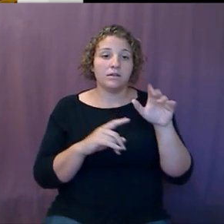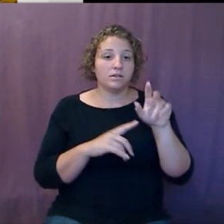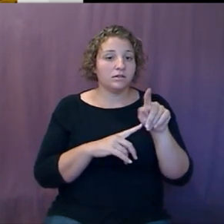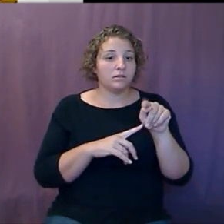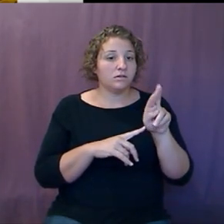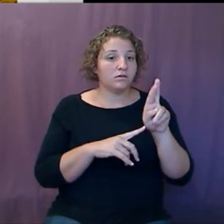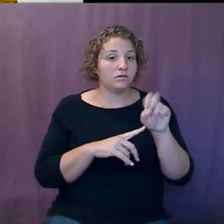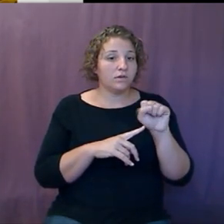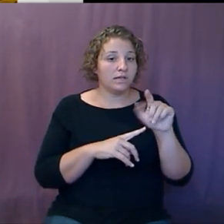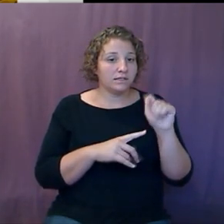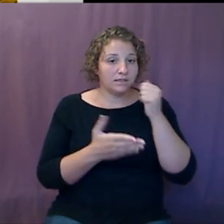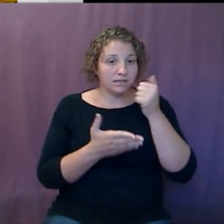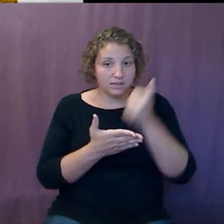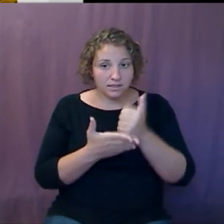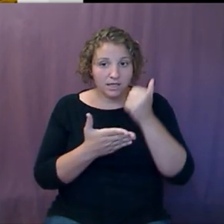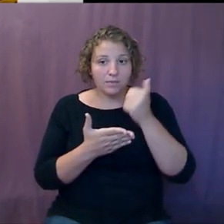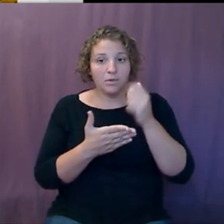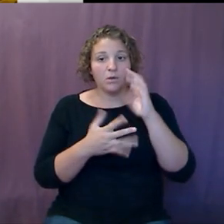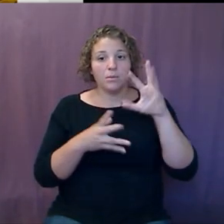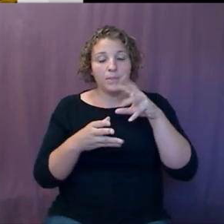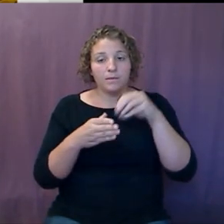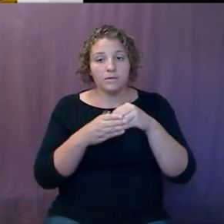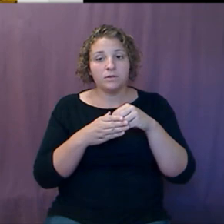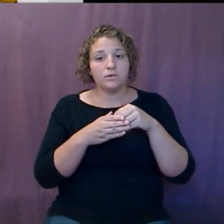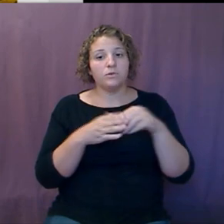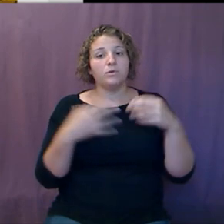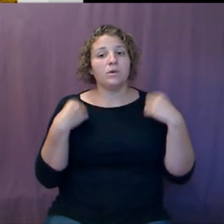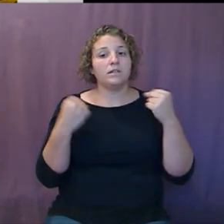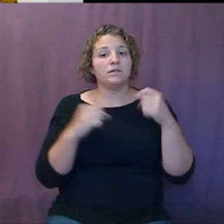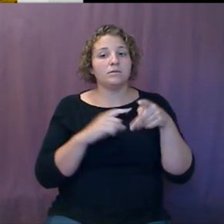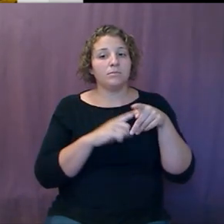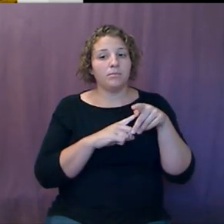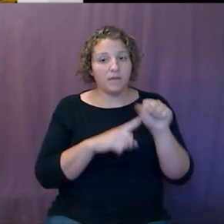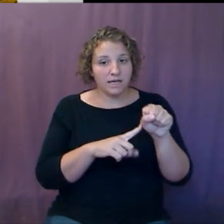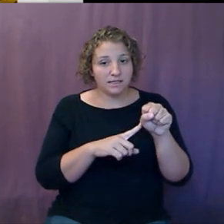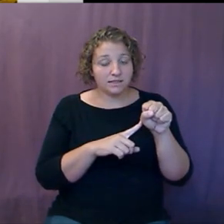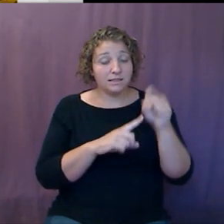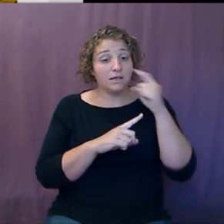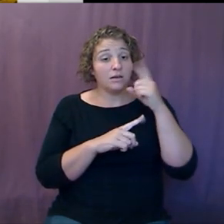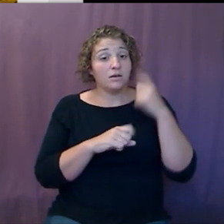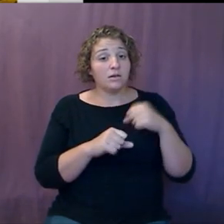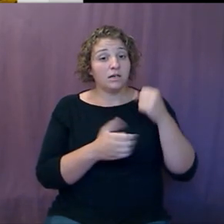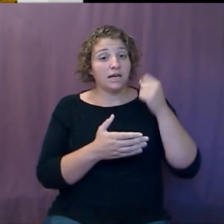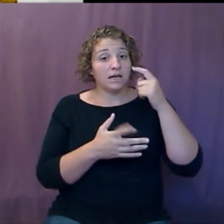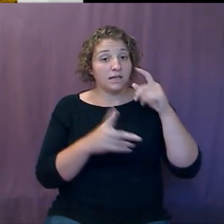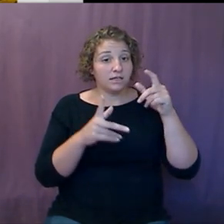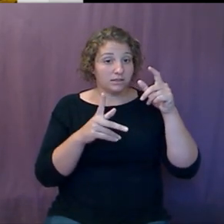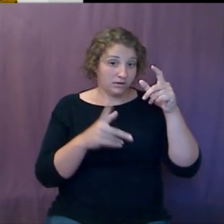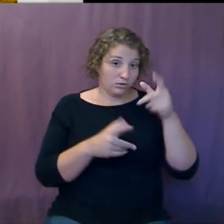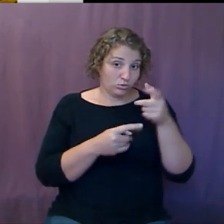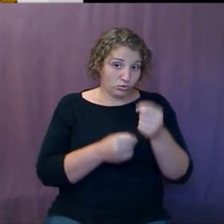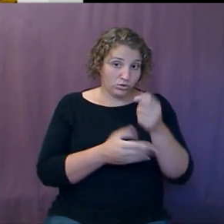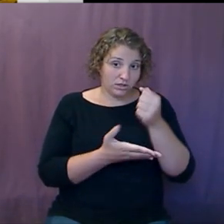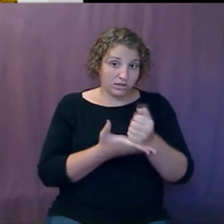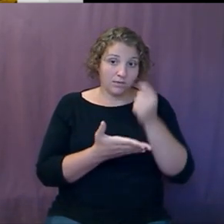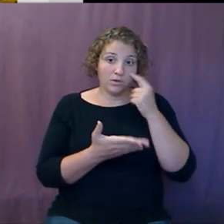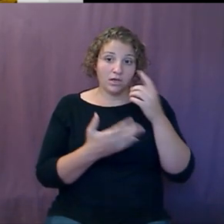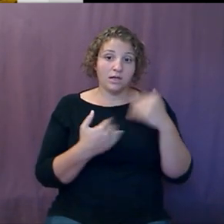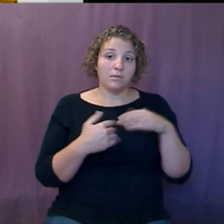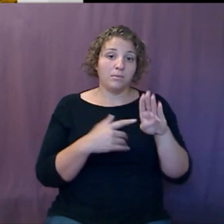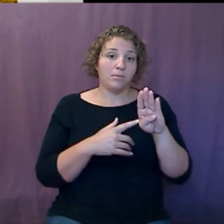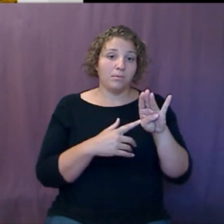will be integrated into wellness pass as trust stamp system is capable of providing biometric identity in areas